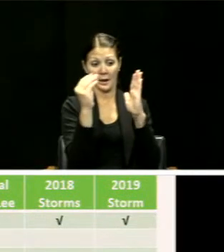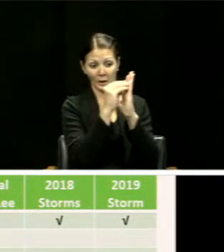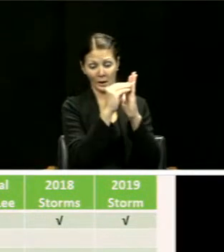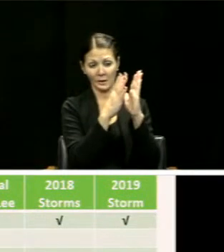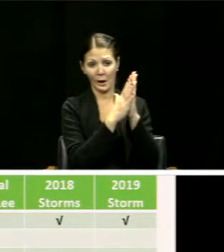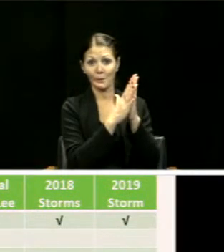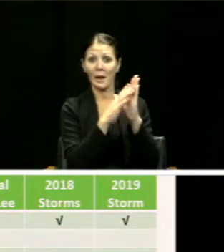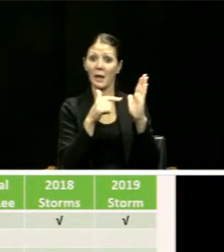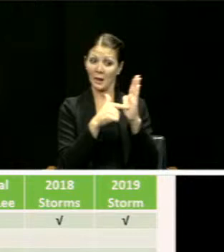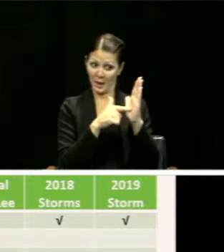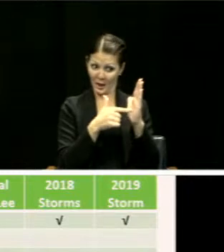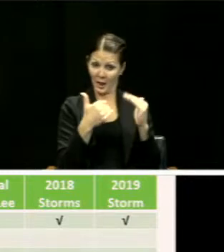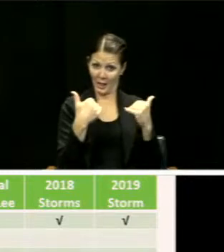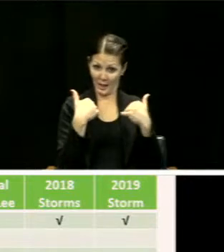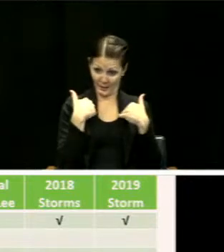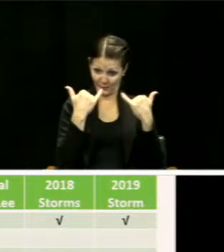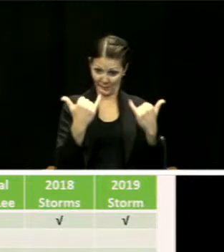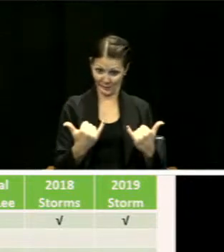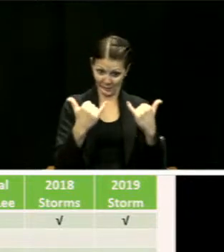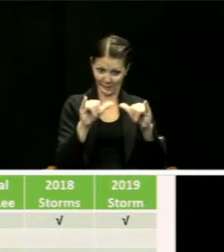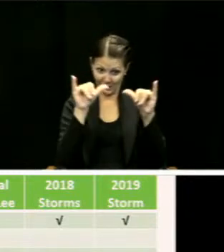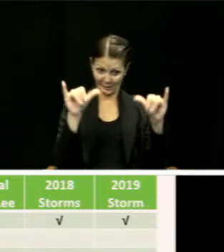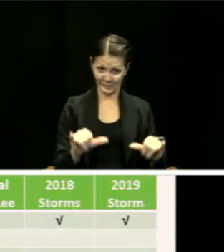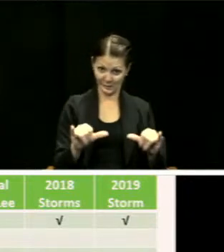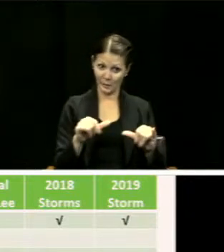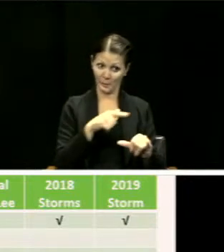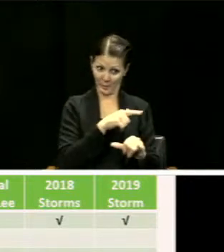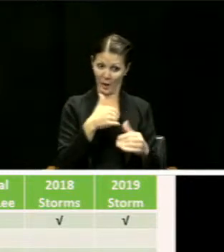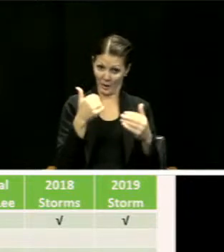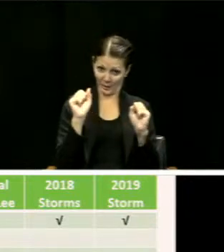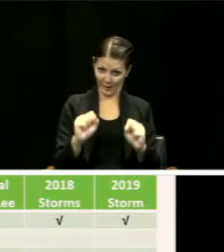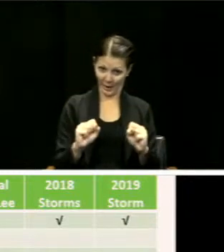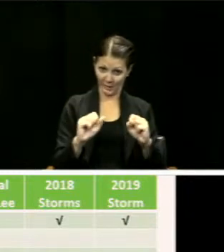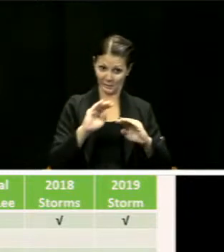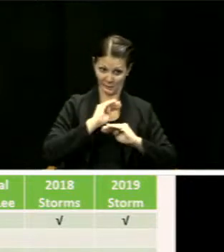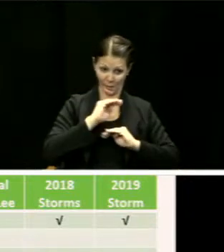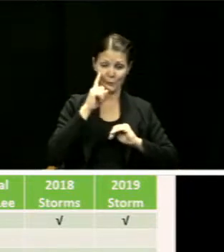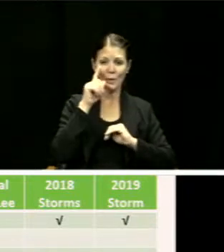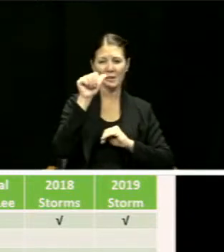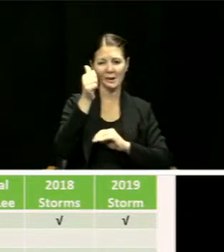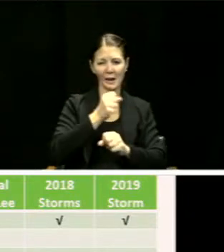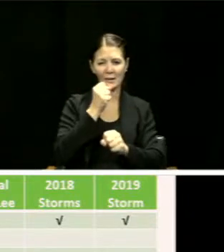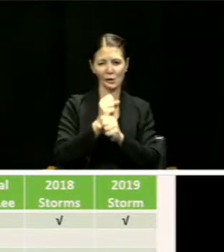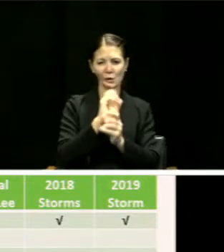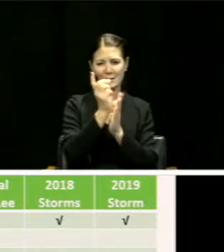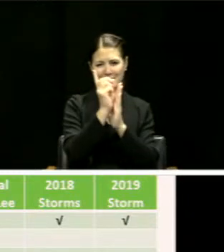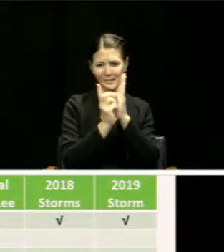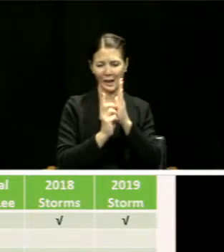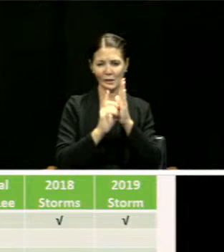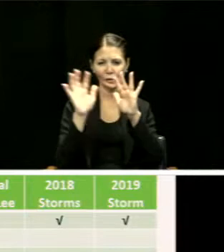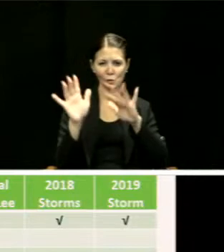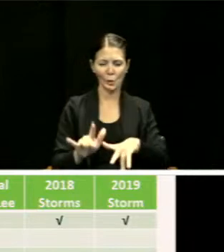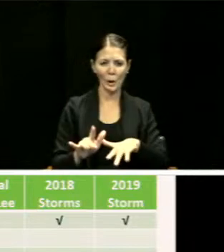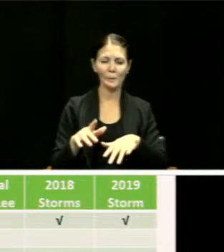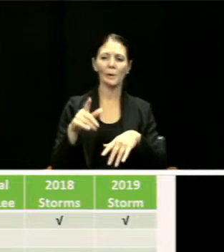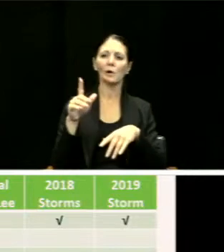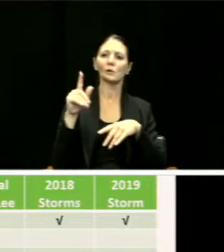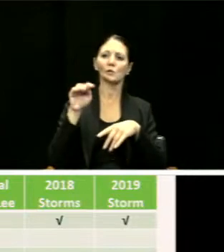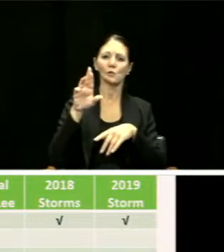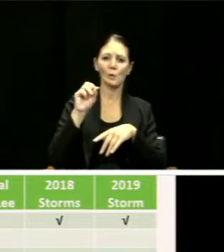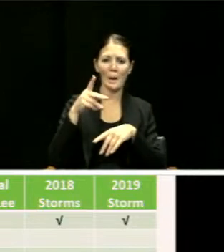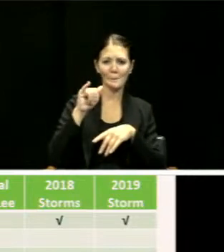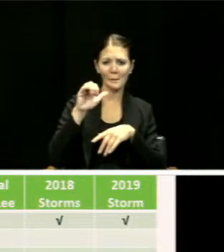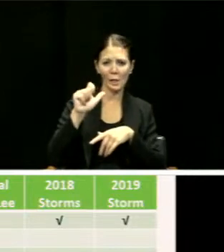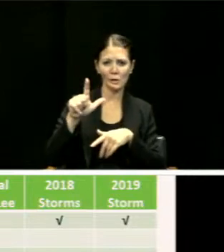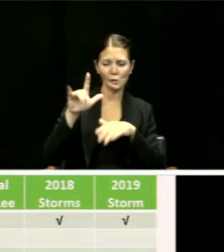systems have capacity during that 10-year design storm, and then the historical storms that we looked at. We looked at Tropical Storm Lee. We looked